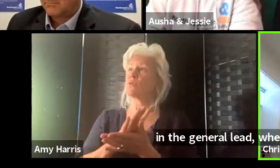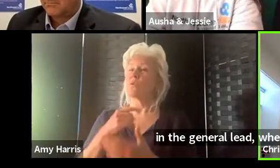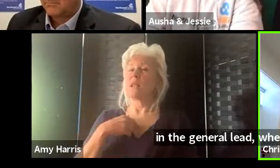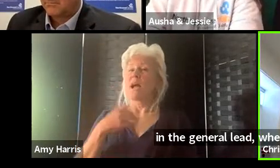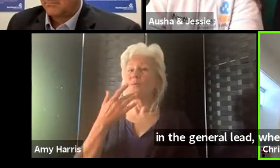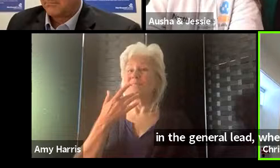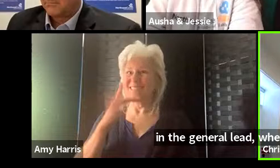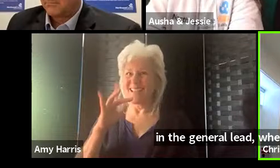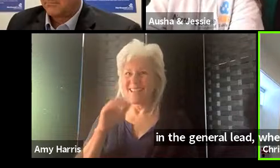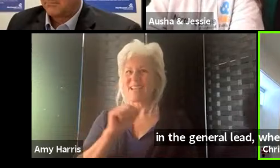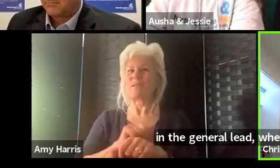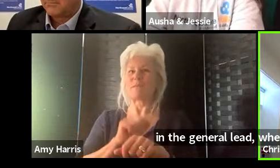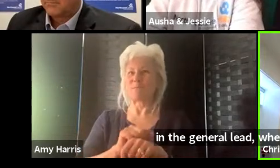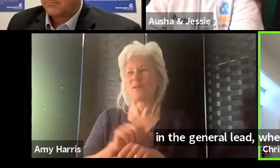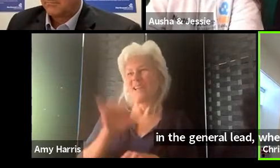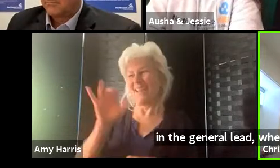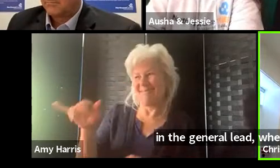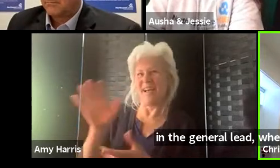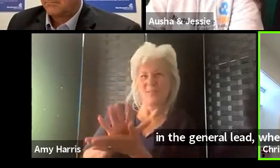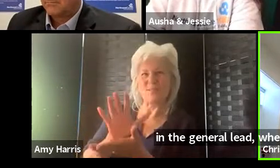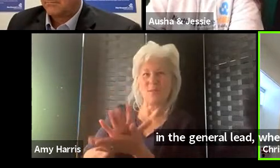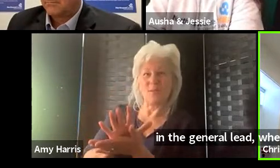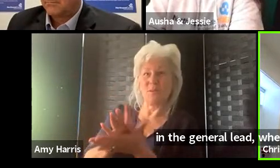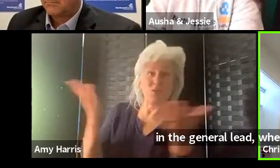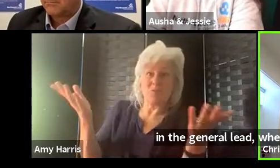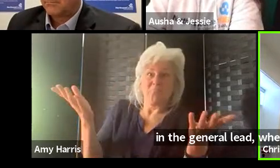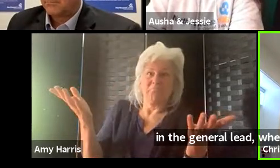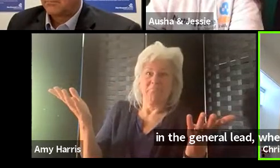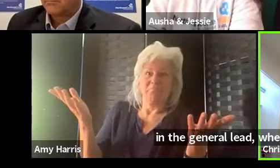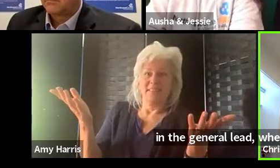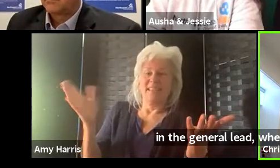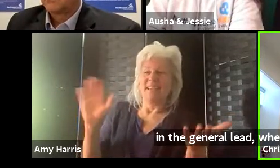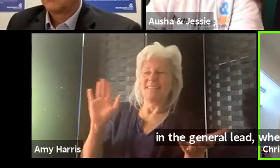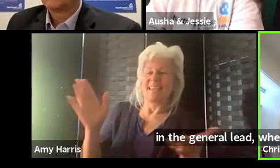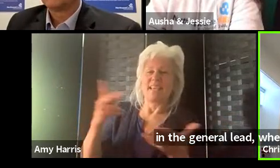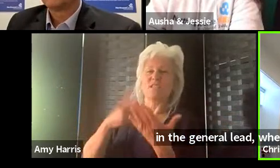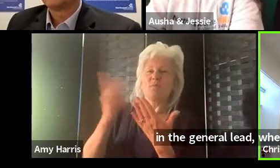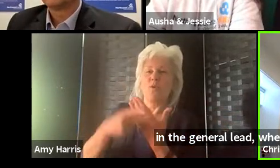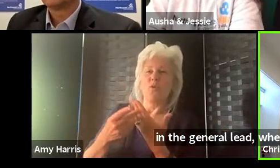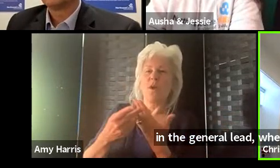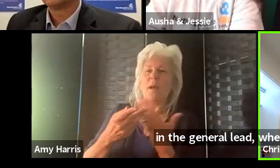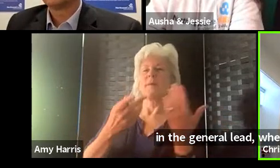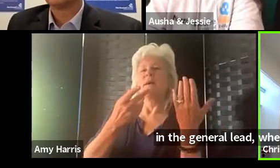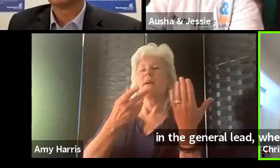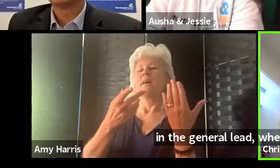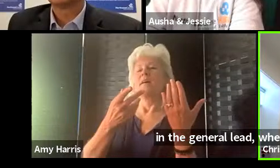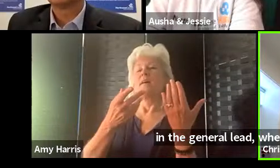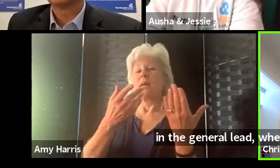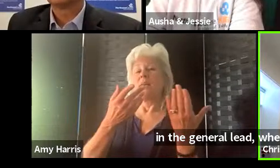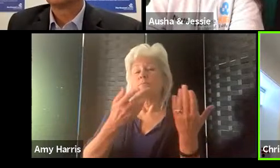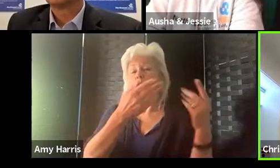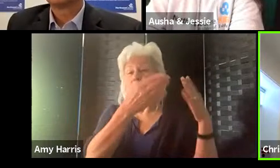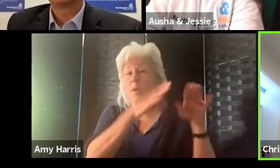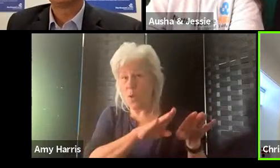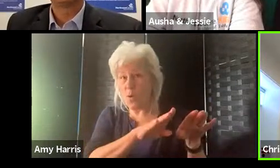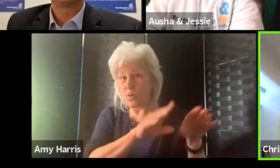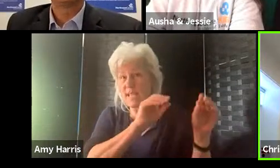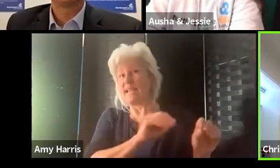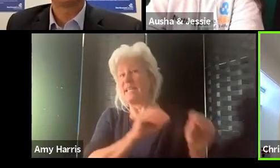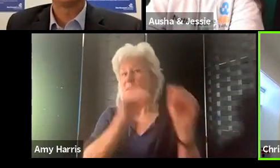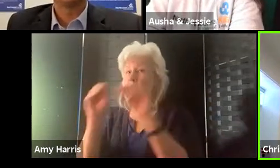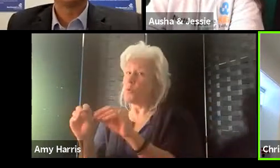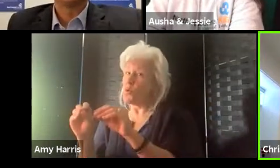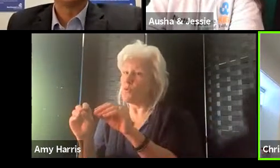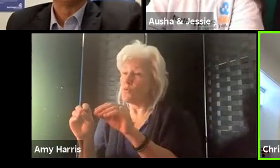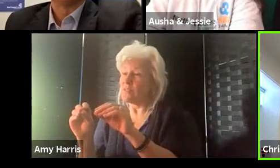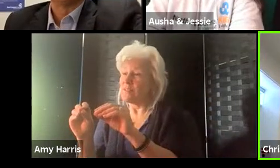the school with him. It just happened because his program shut down at the former school. And then he had to move to the next closest school, which